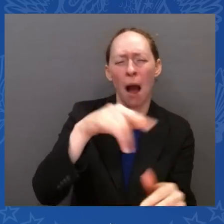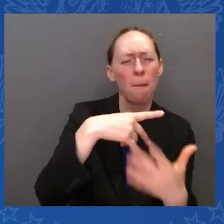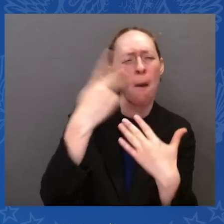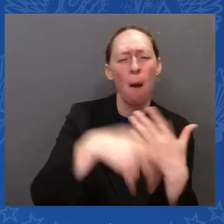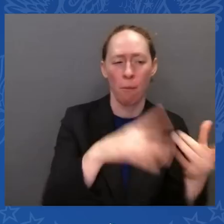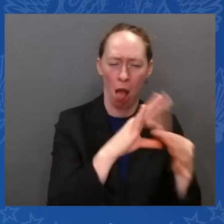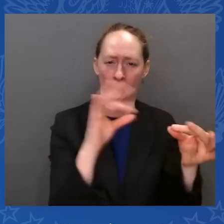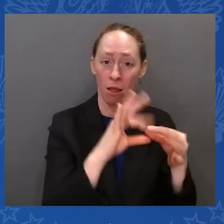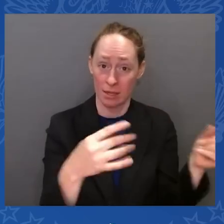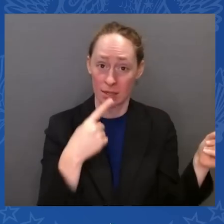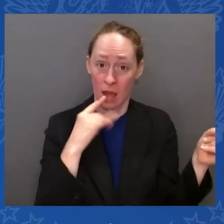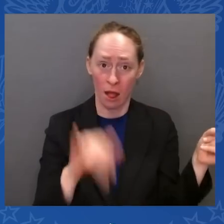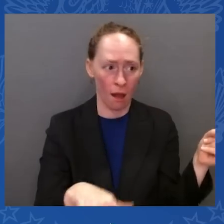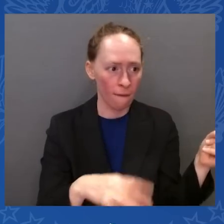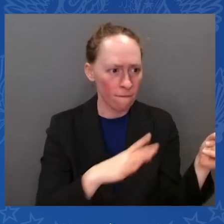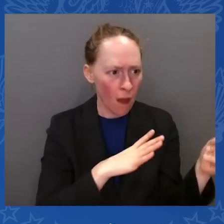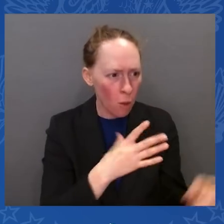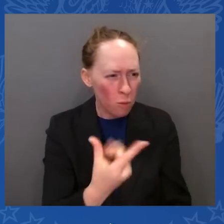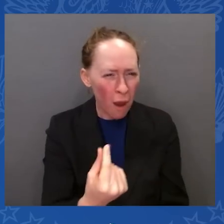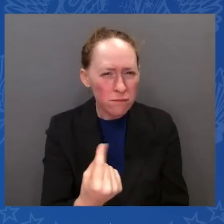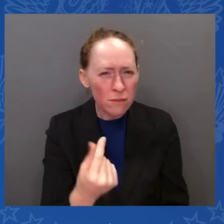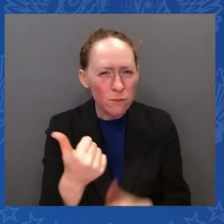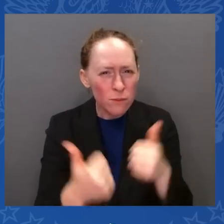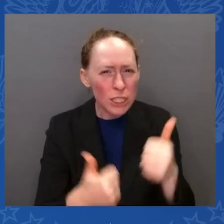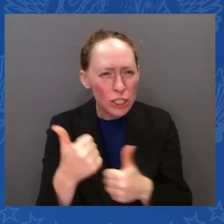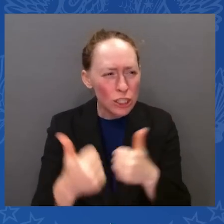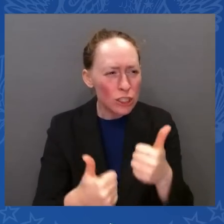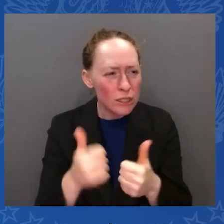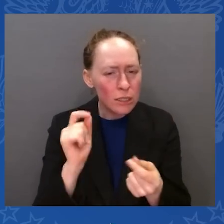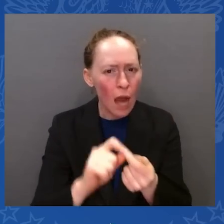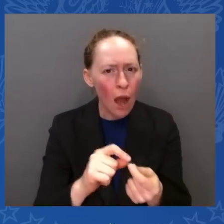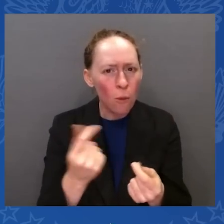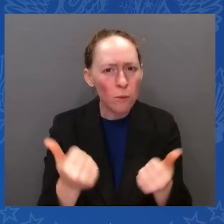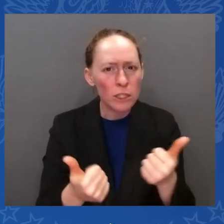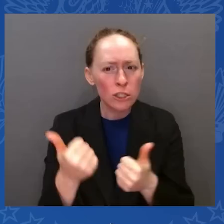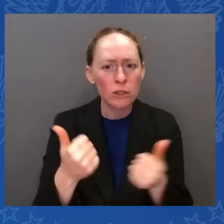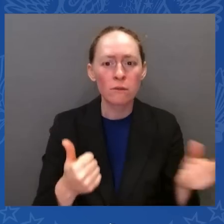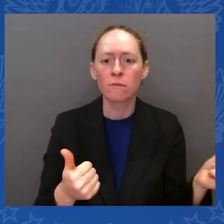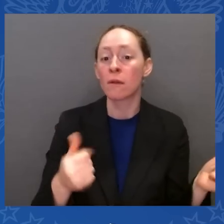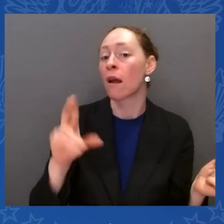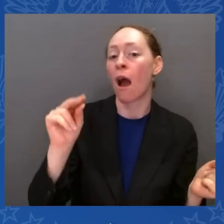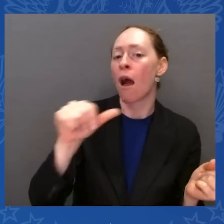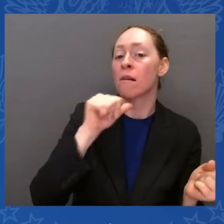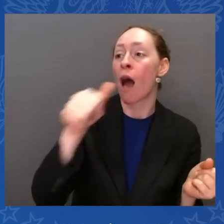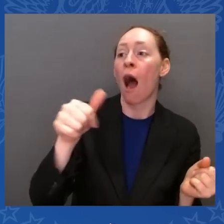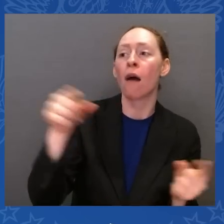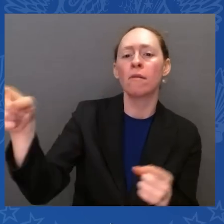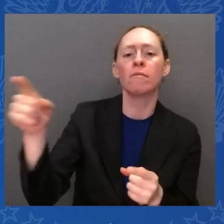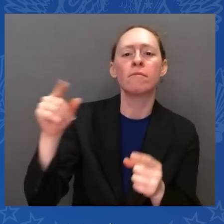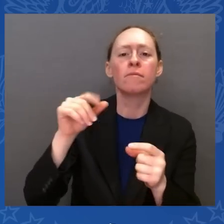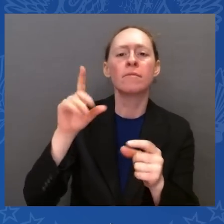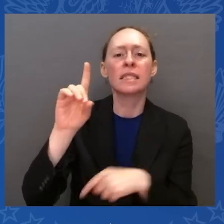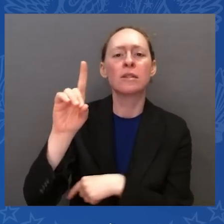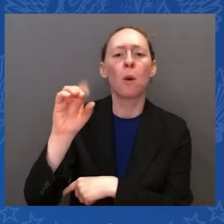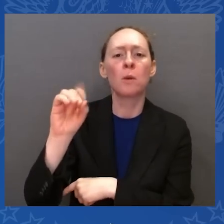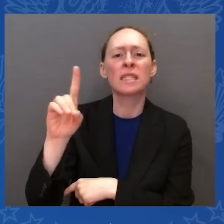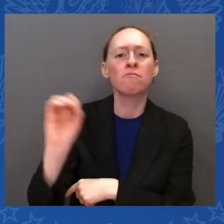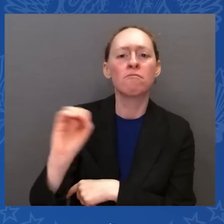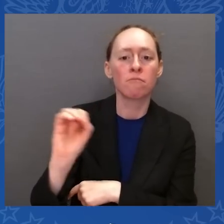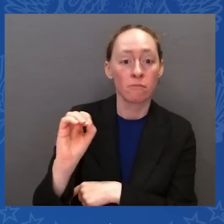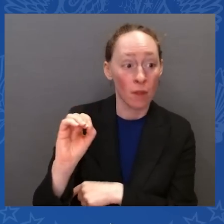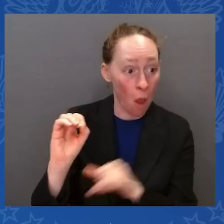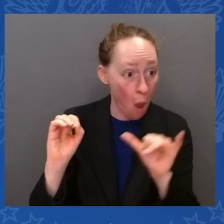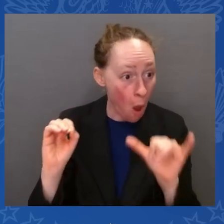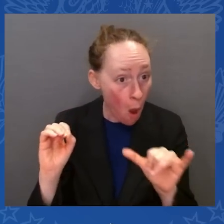with the programs that are left. No, we're not going to do that either. I'm not sure. I don't think they're sure exactly what they're proposing.